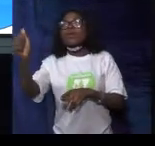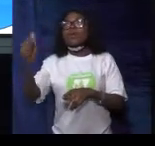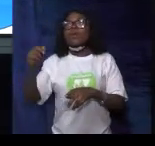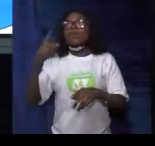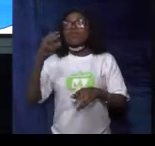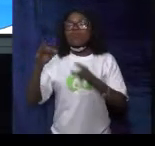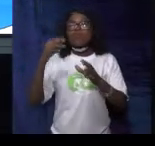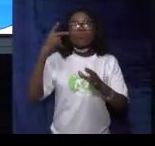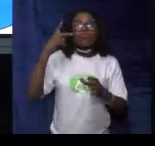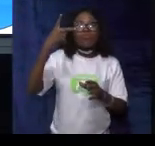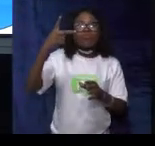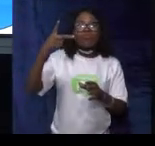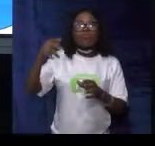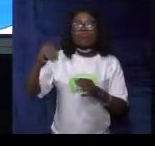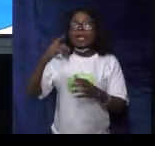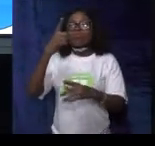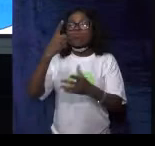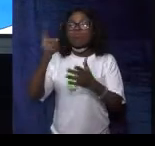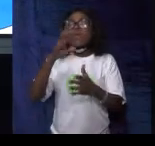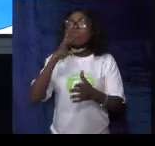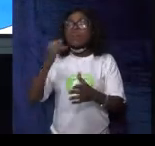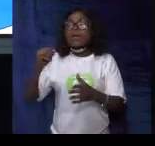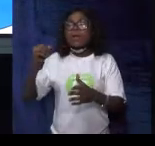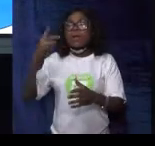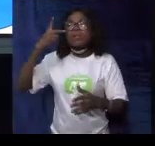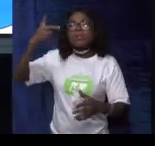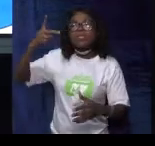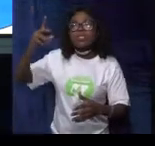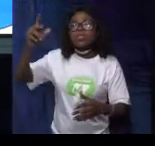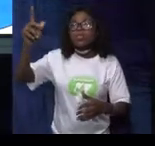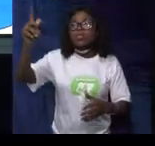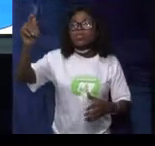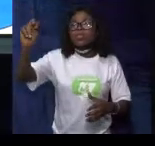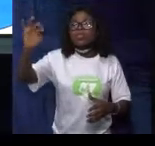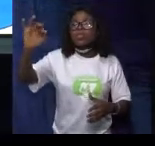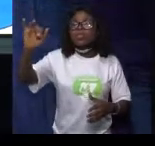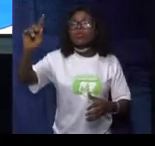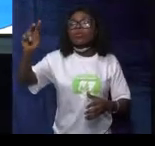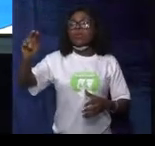study the chart and look for where you can find Nokia. This